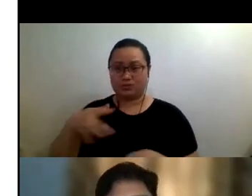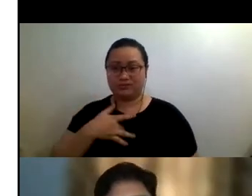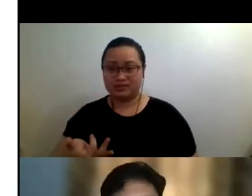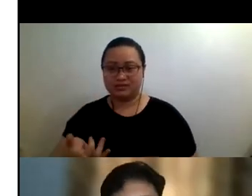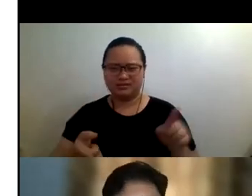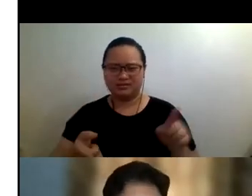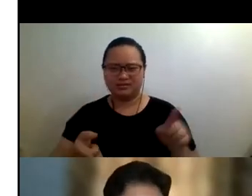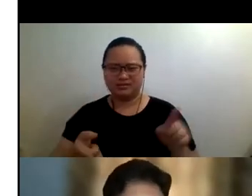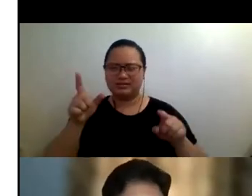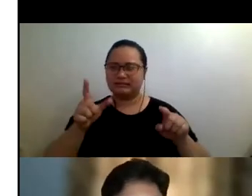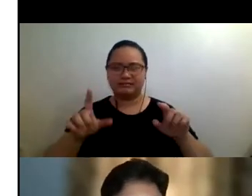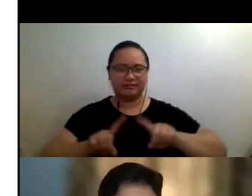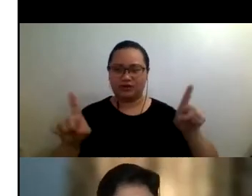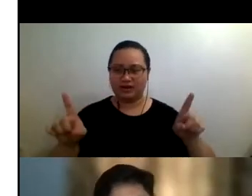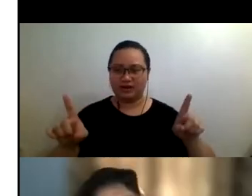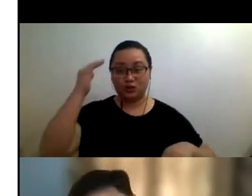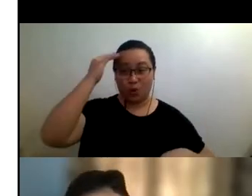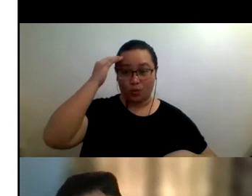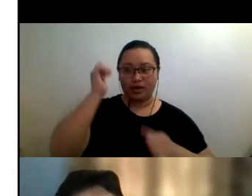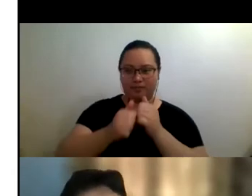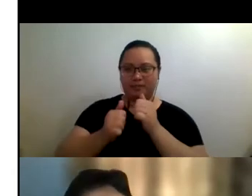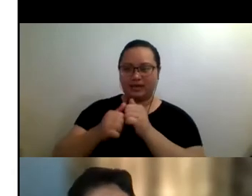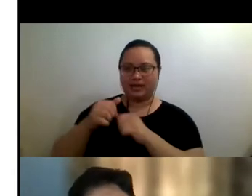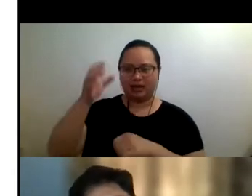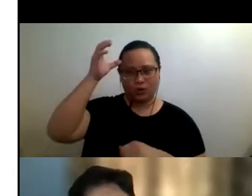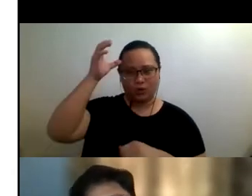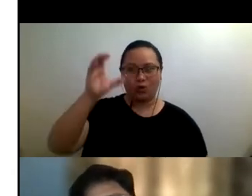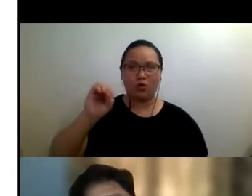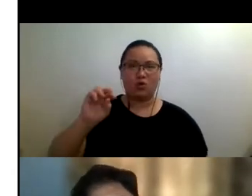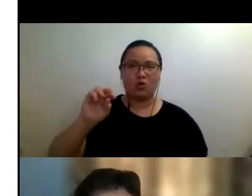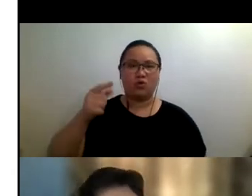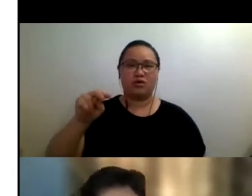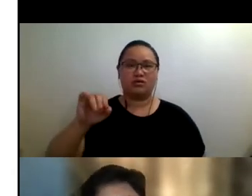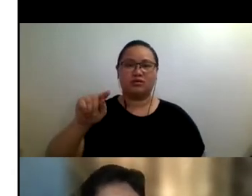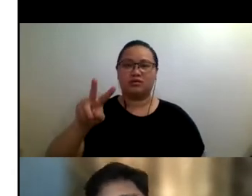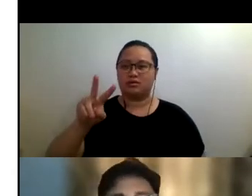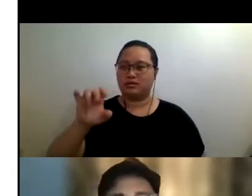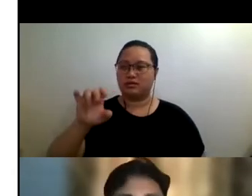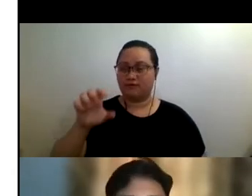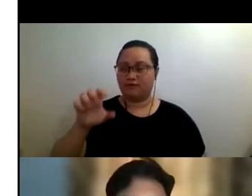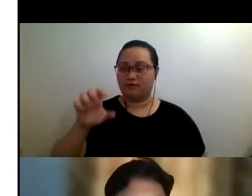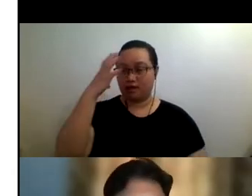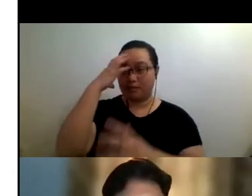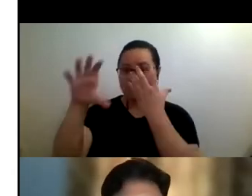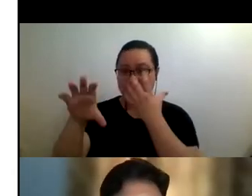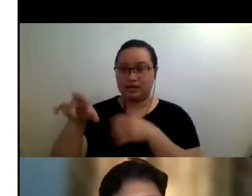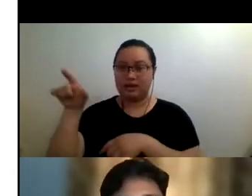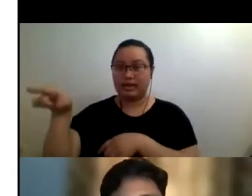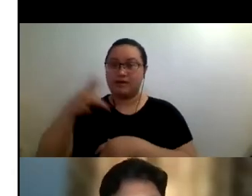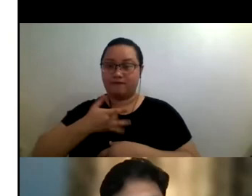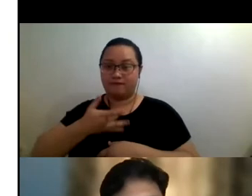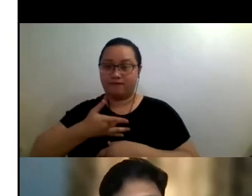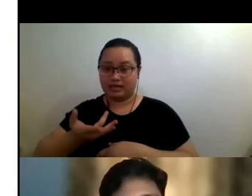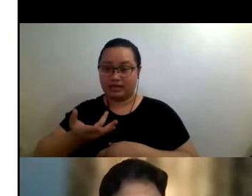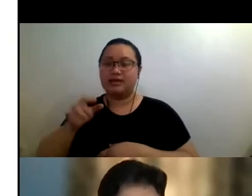with cognitive empathy, while feeling how someone feels, is emotional empathy. And those two are not